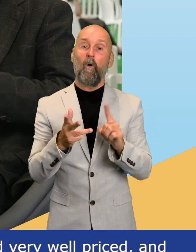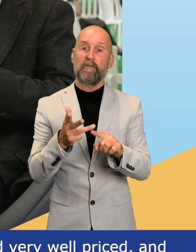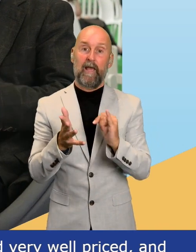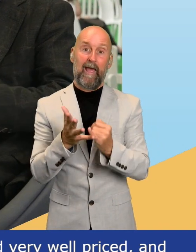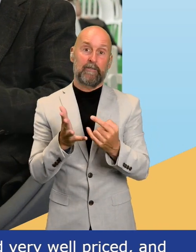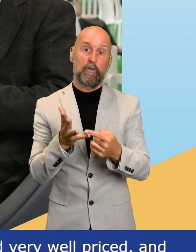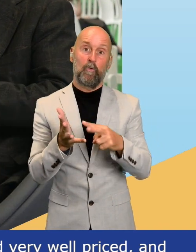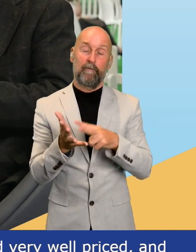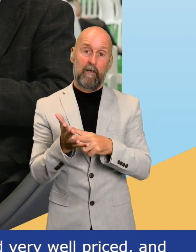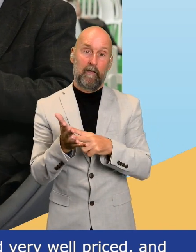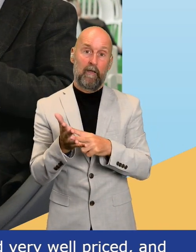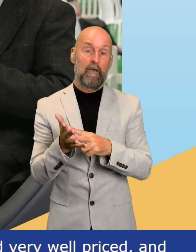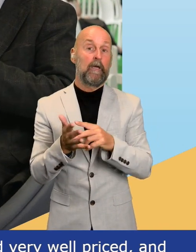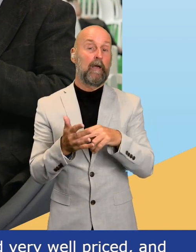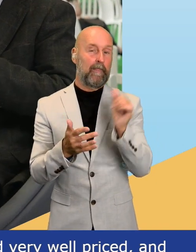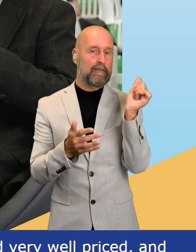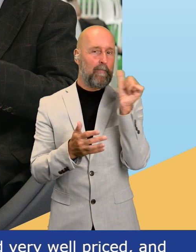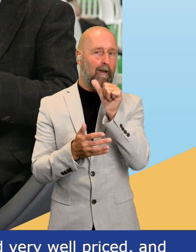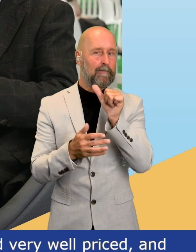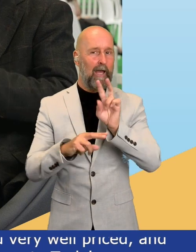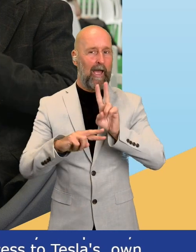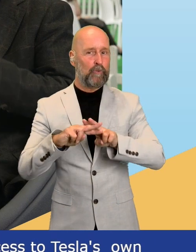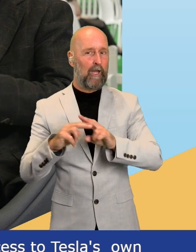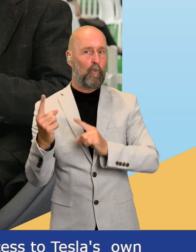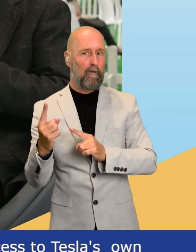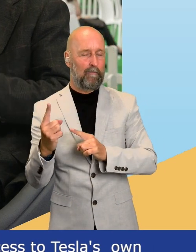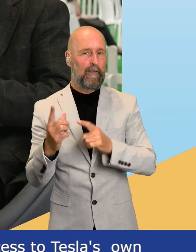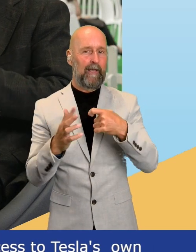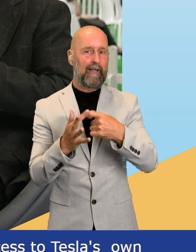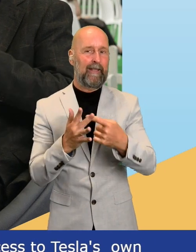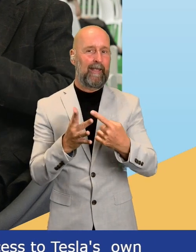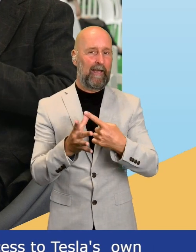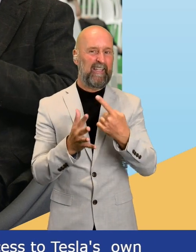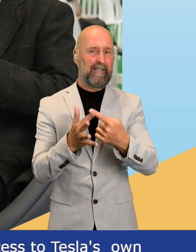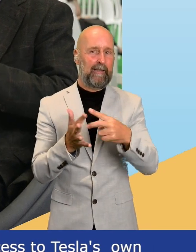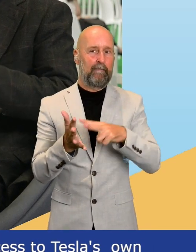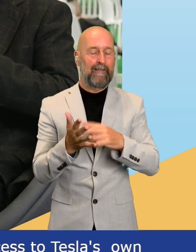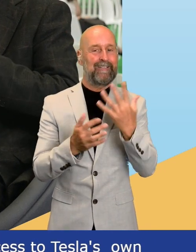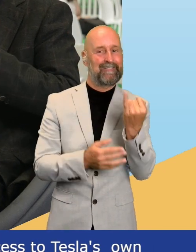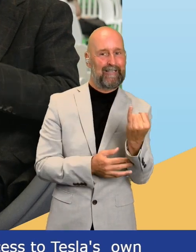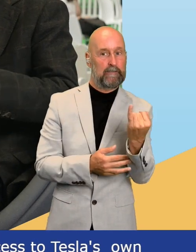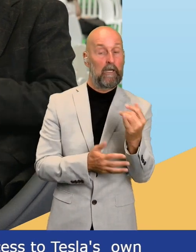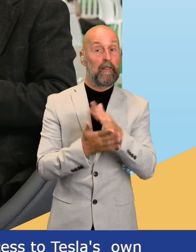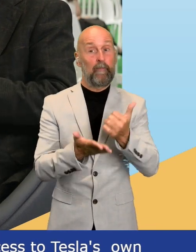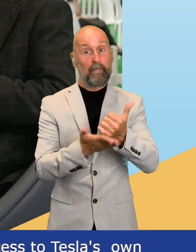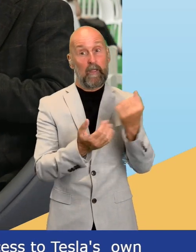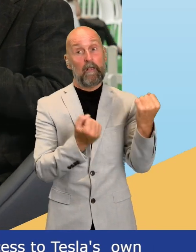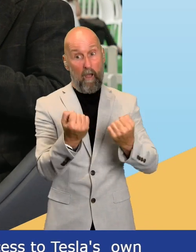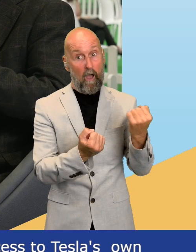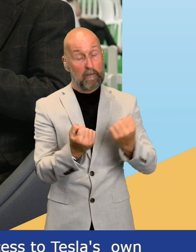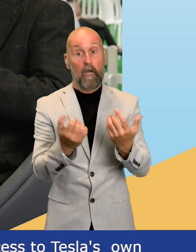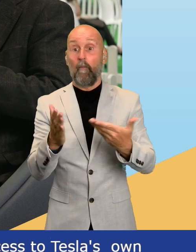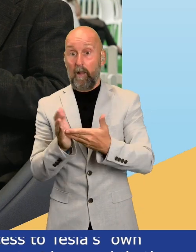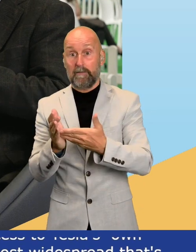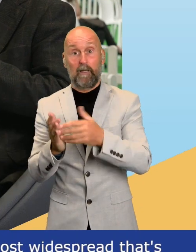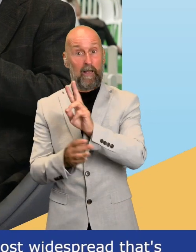SUVs like the Smart Hashtag One, the Kia EV6. They're great cars, and say they're not just great electric cars, they're great cars. If you're going